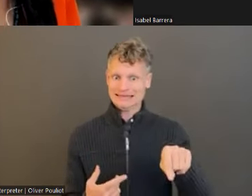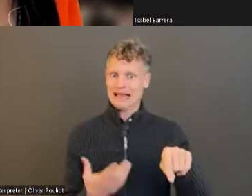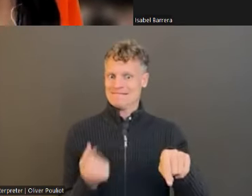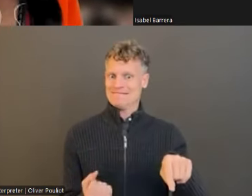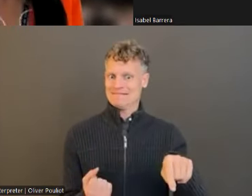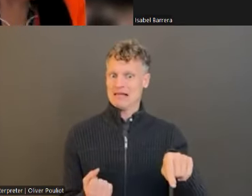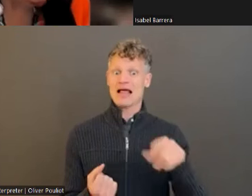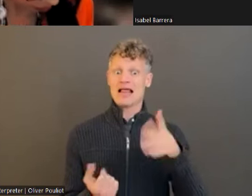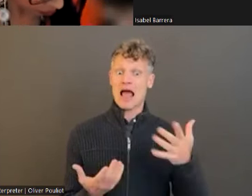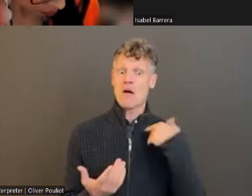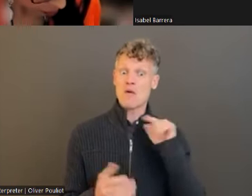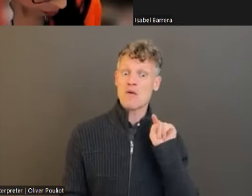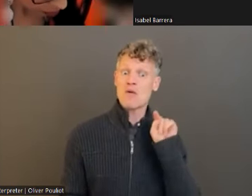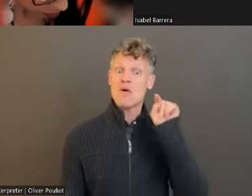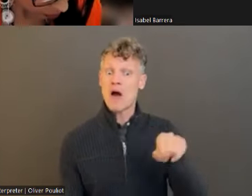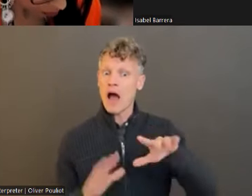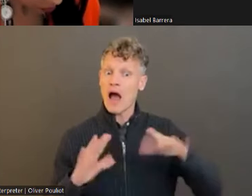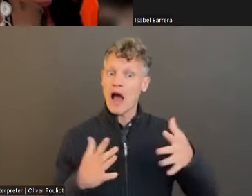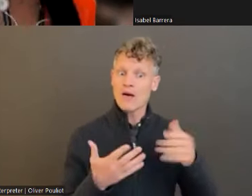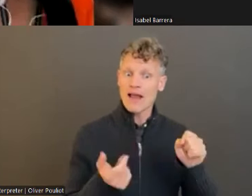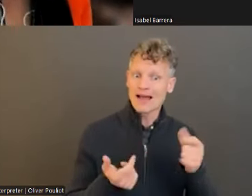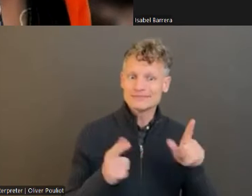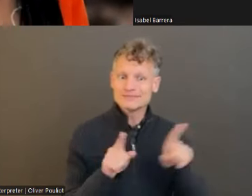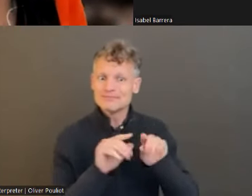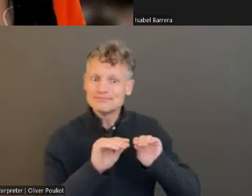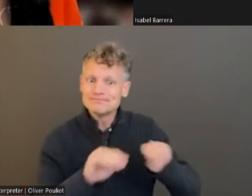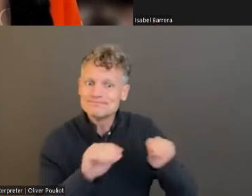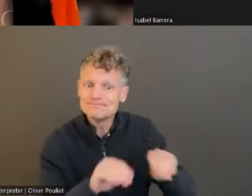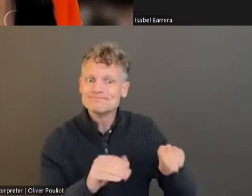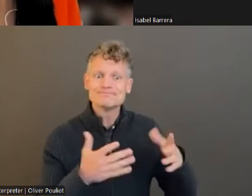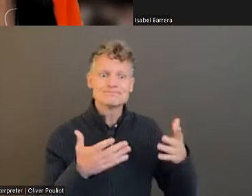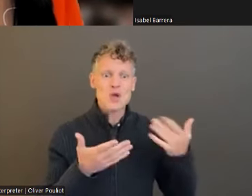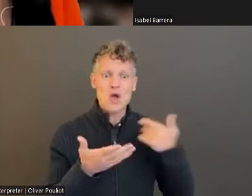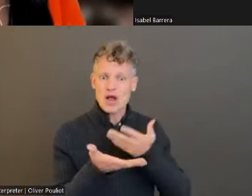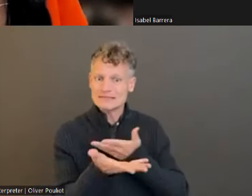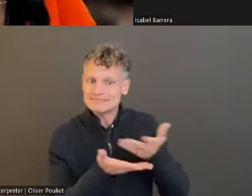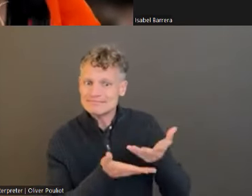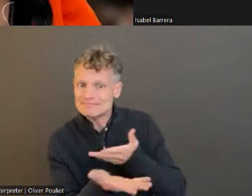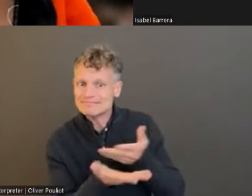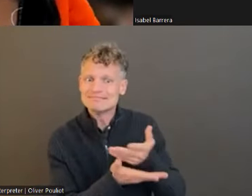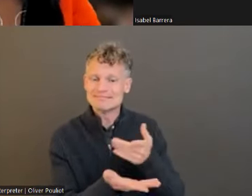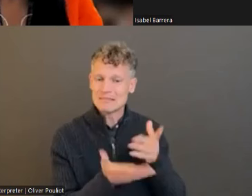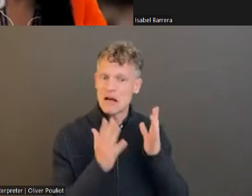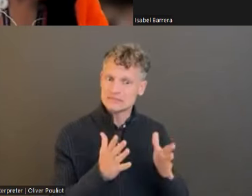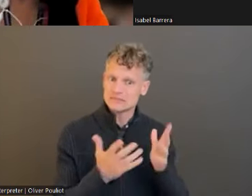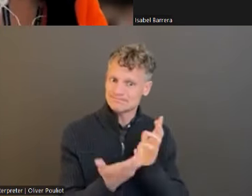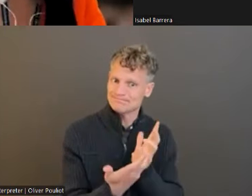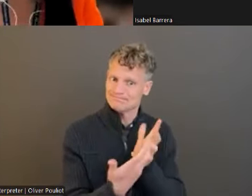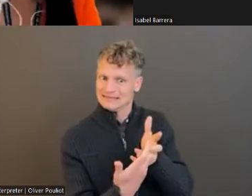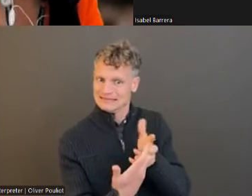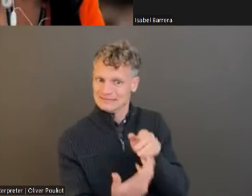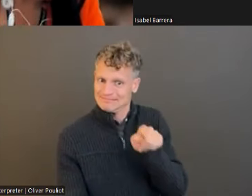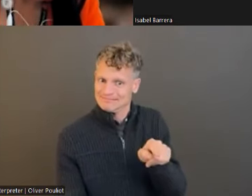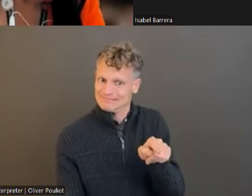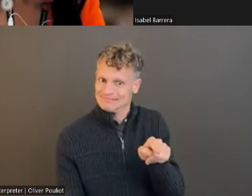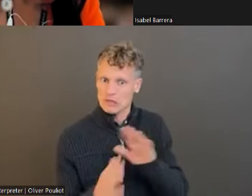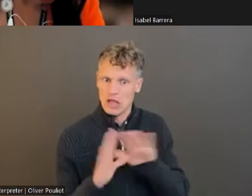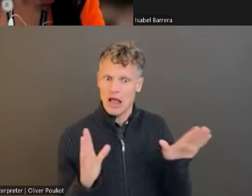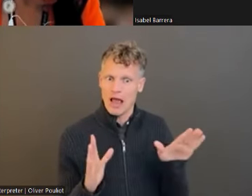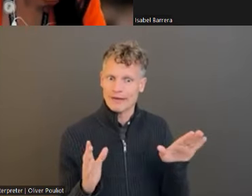can implement activities that are appropriate? And that has to be done hand in hand with the groups affected by this. Open